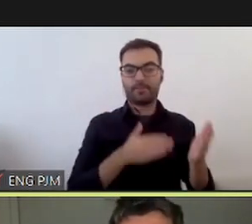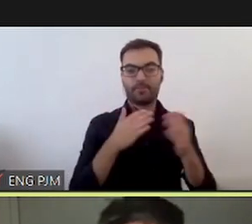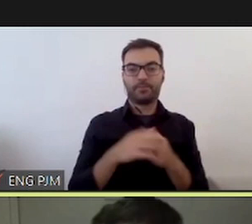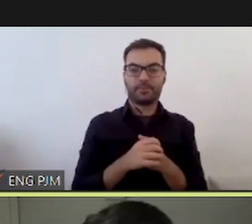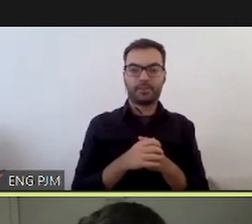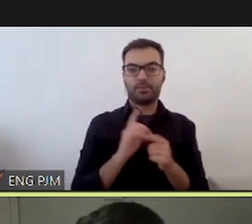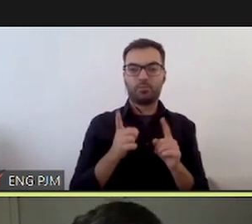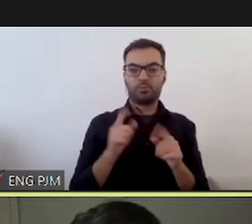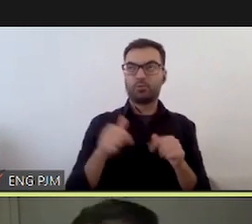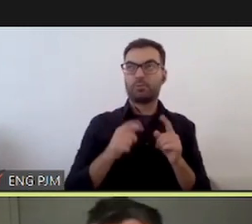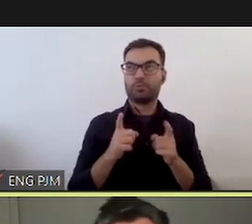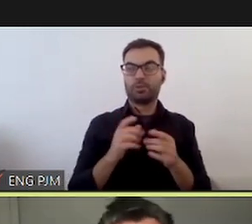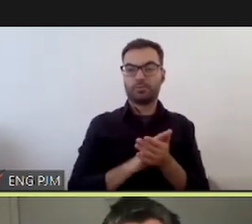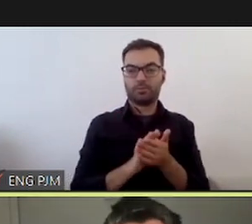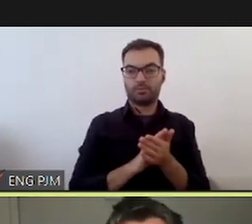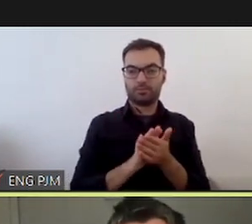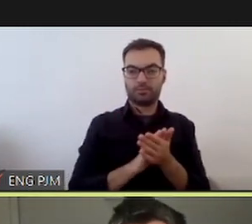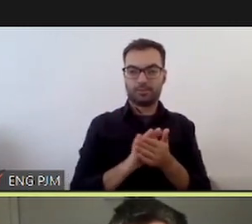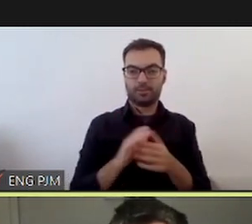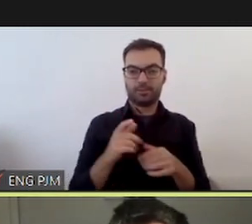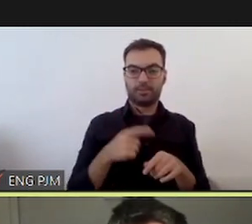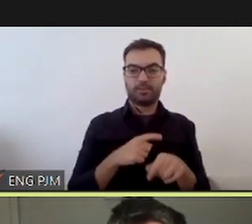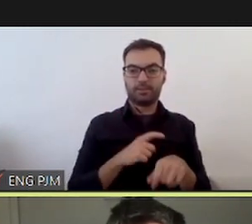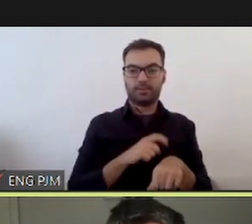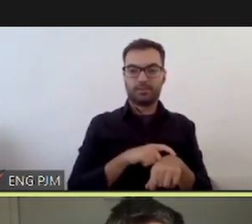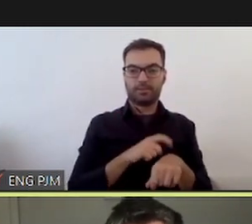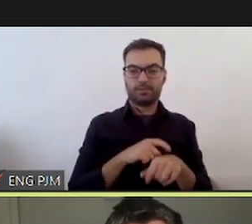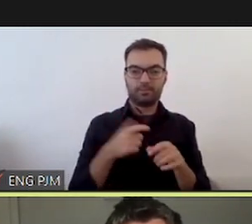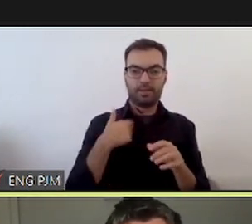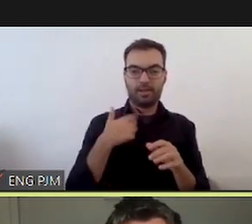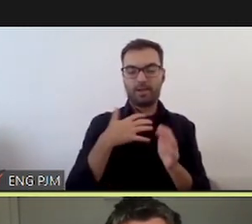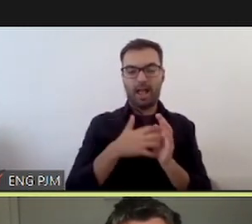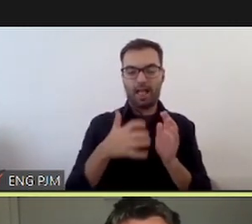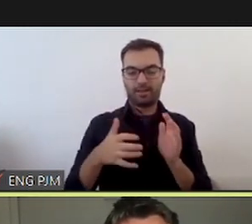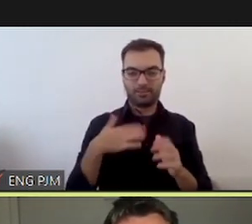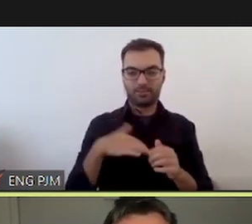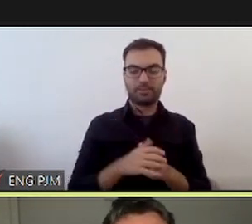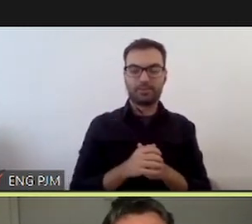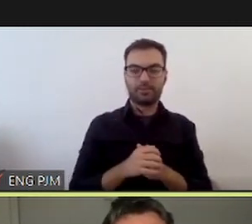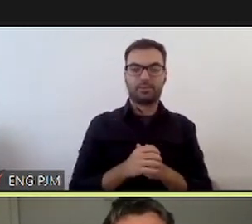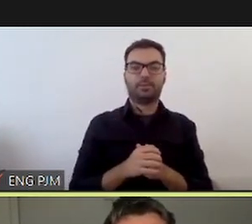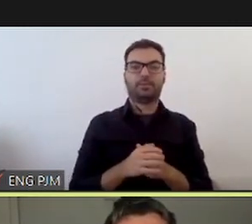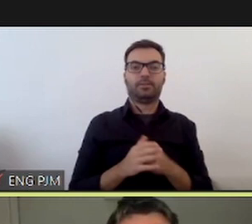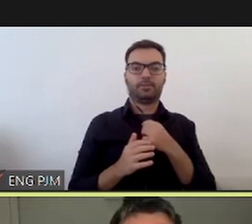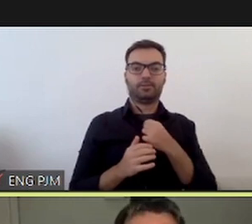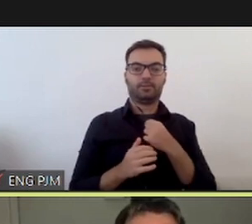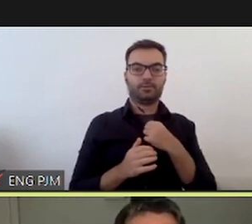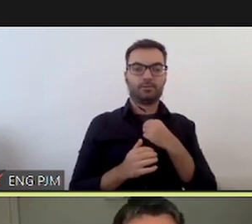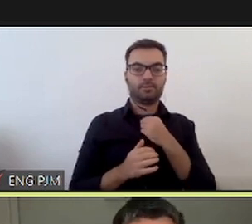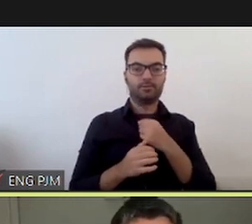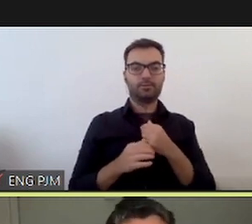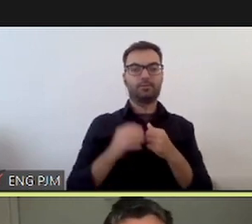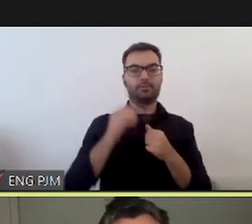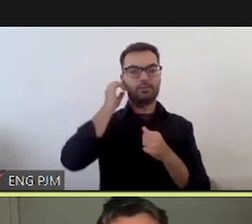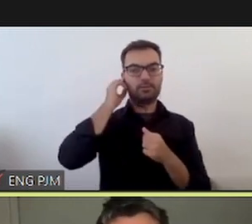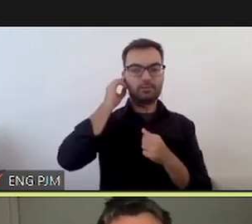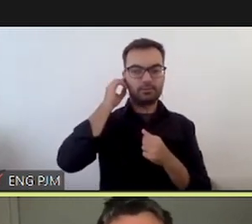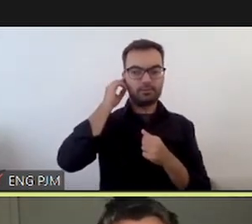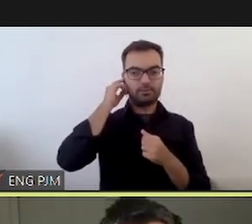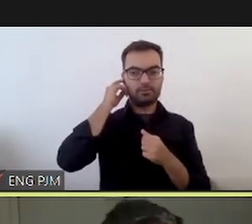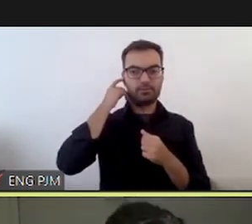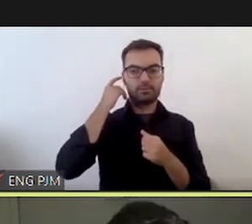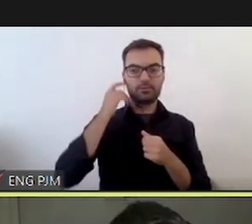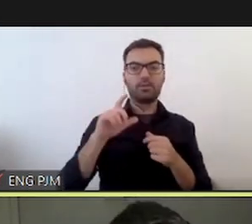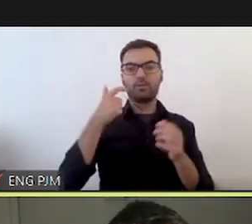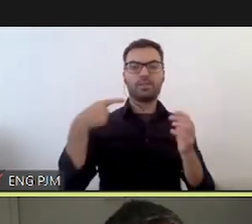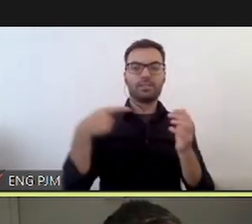of speed up because I'm the little bit a talkative person. So let's jump into that testing. This is the main